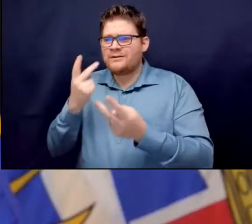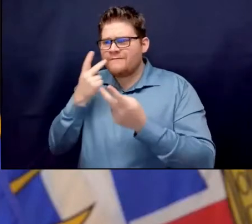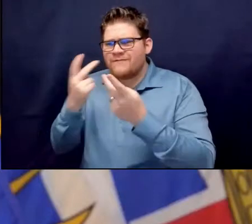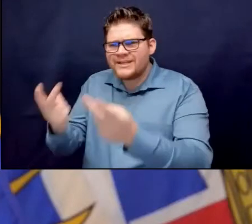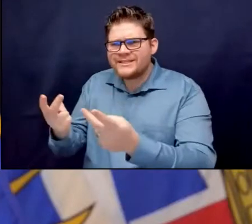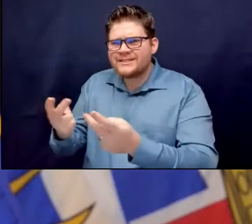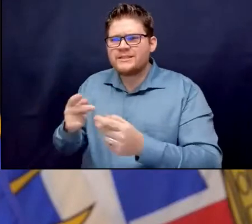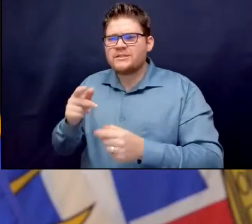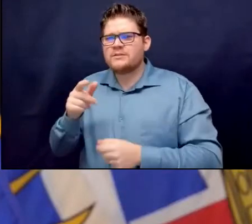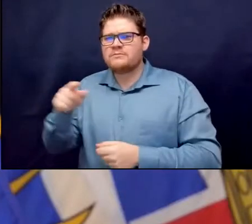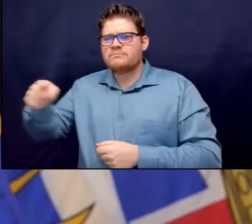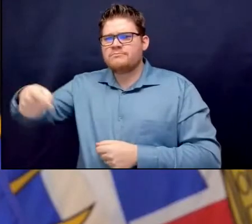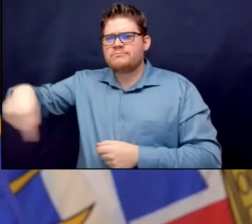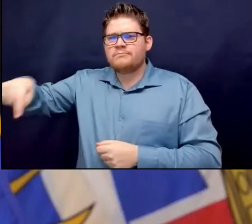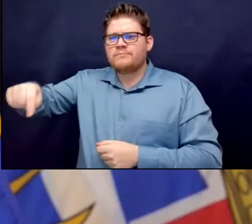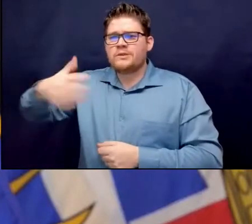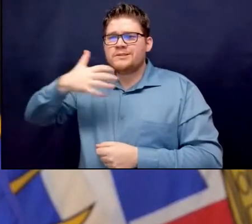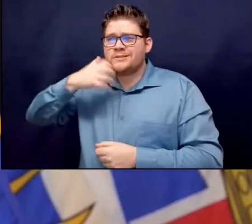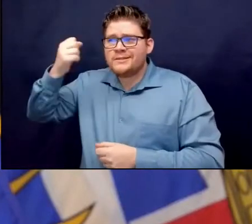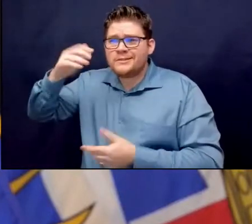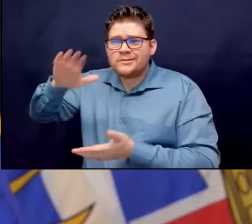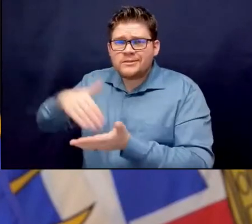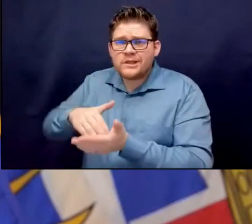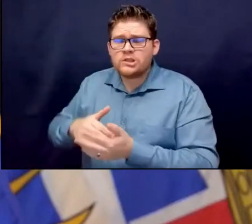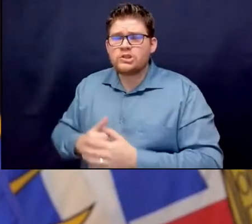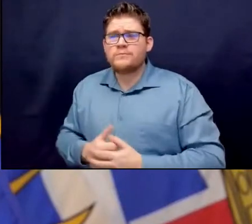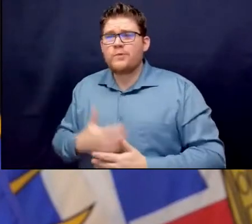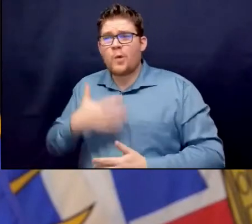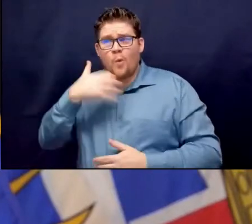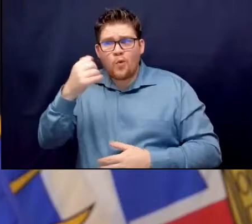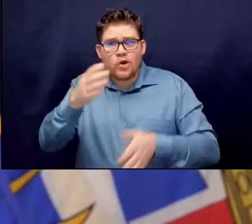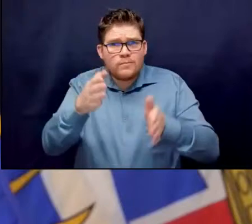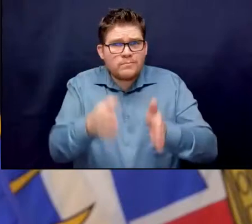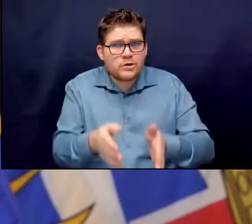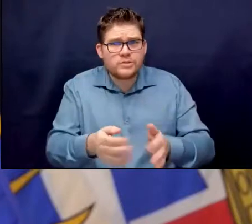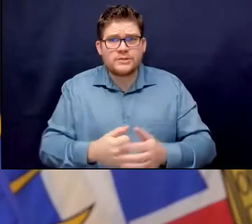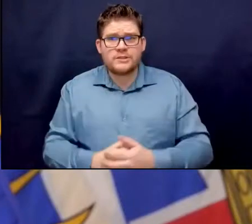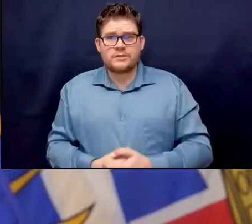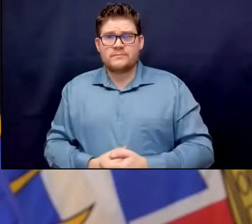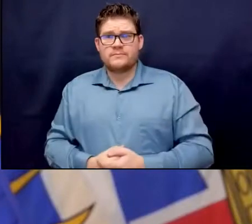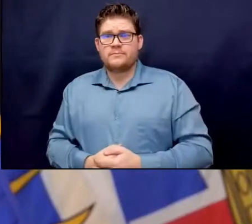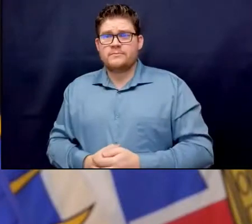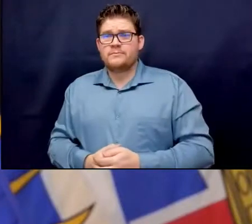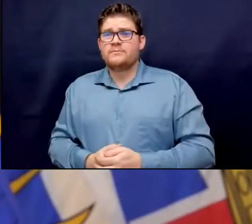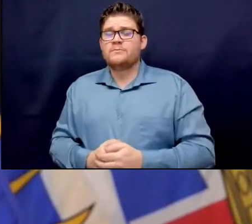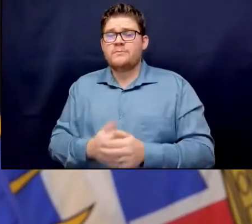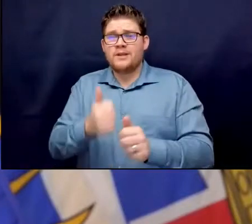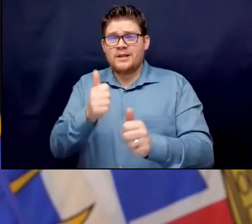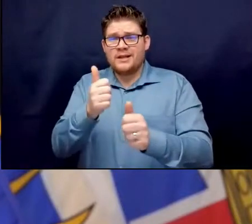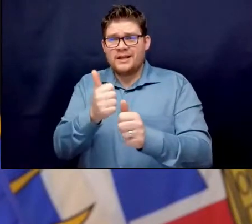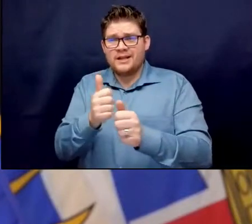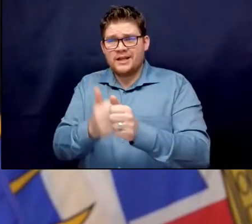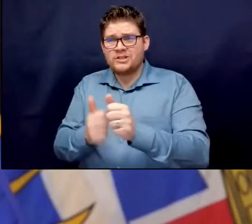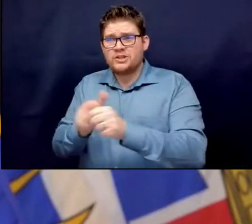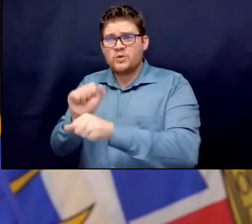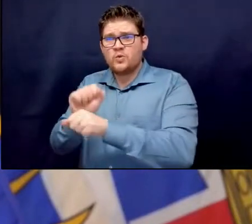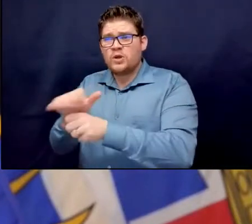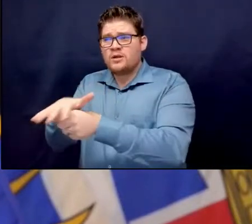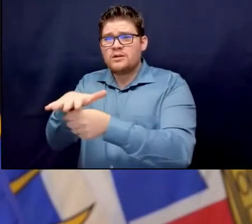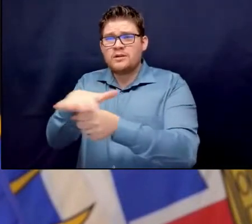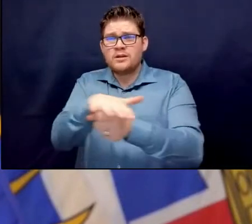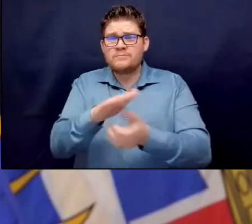family. But you also need to follow COVID safety plans in your workplace, in your school, in your